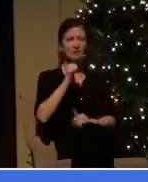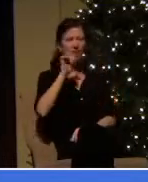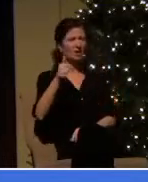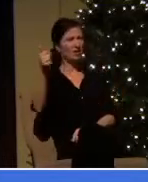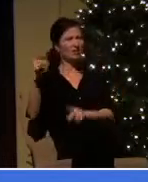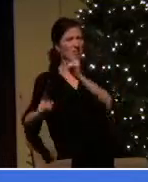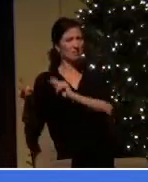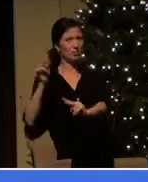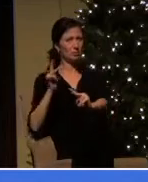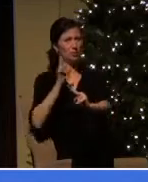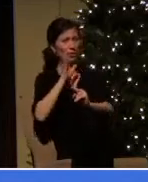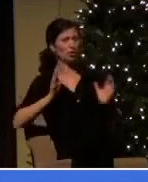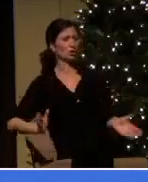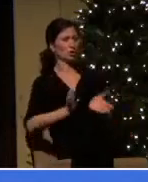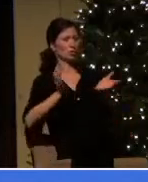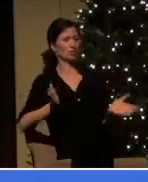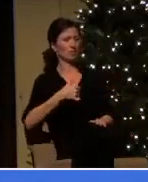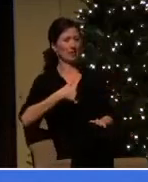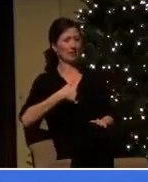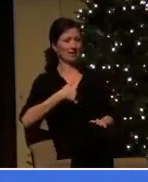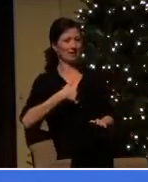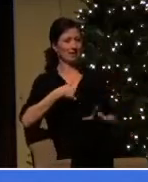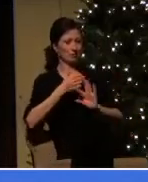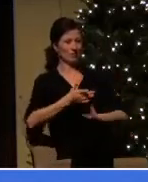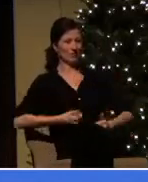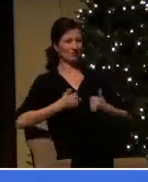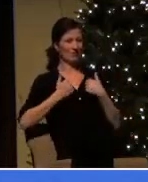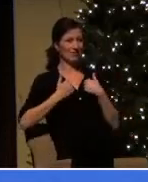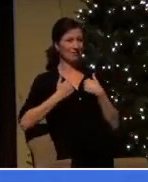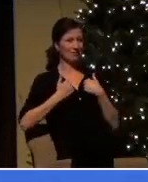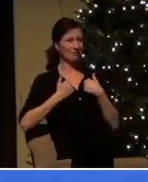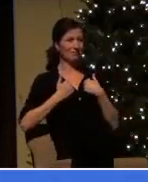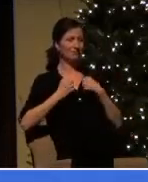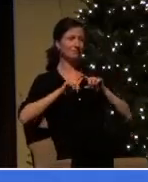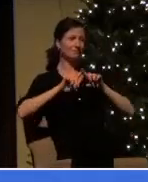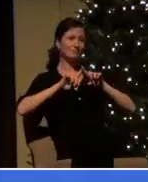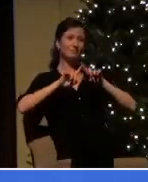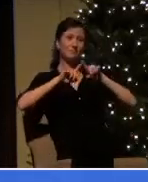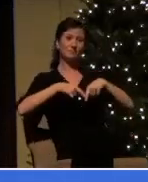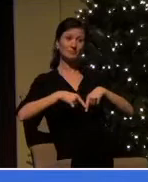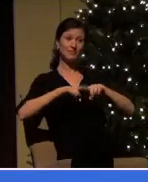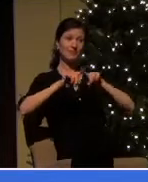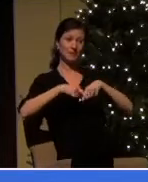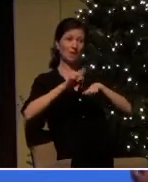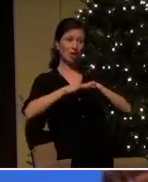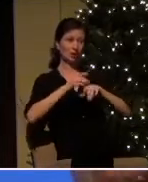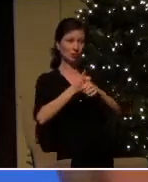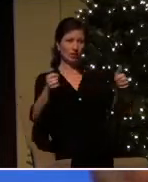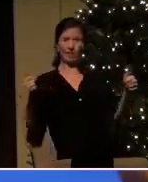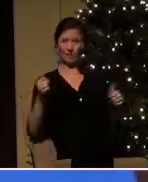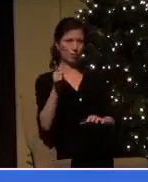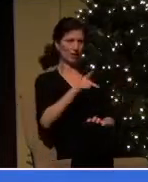to encourage me along life's way. And so, depending on who you are,